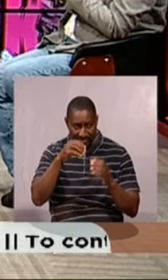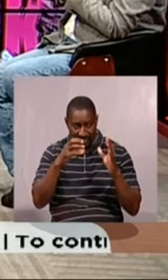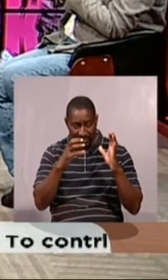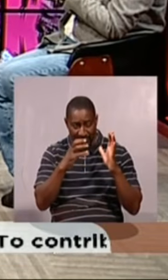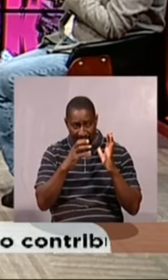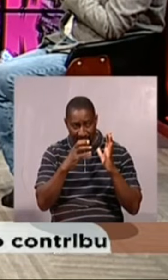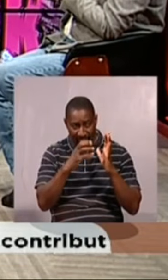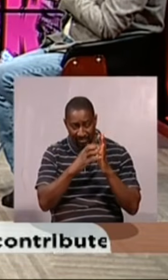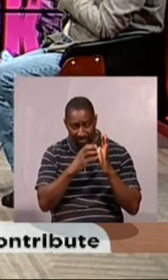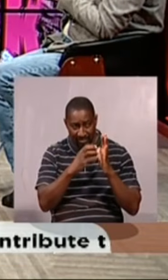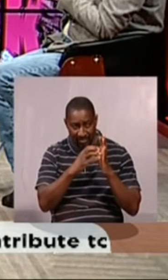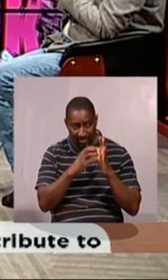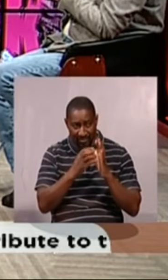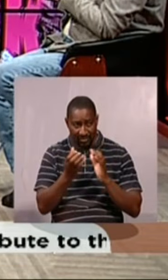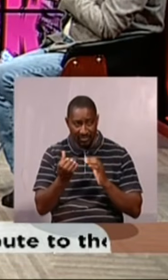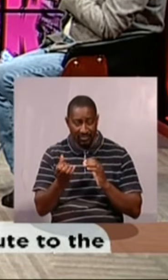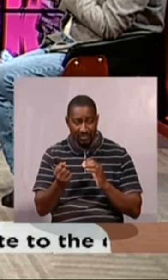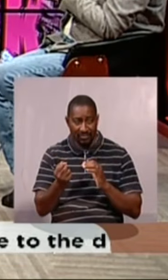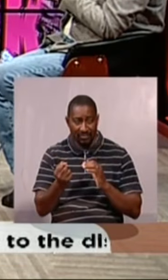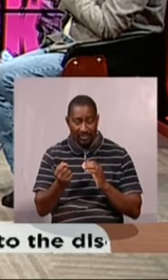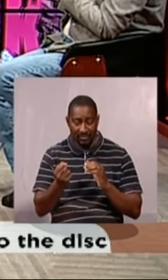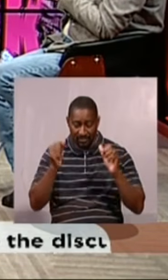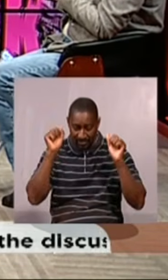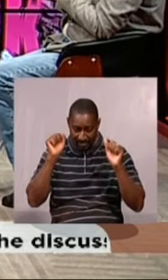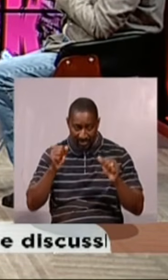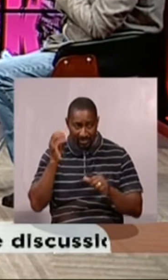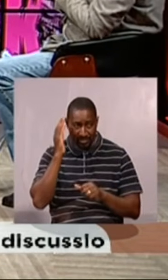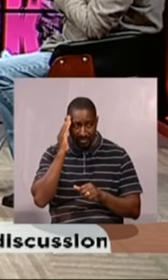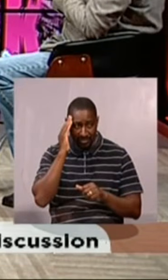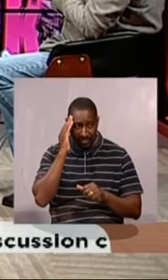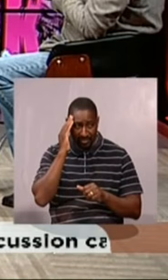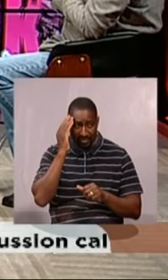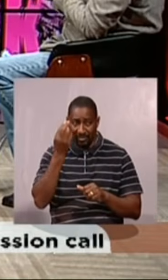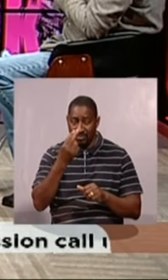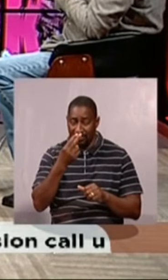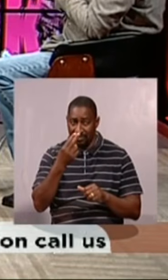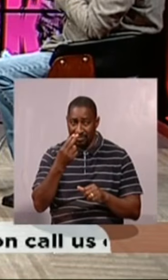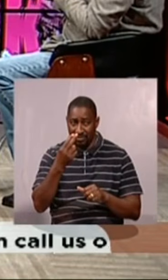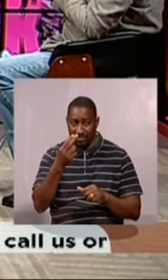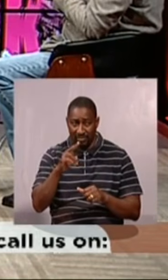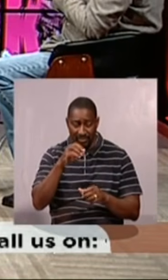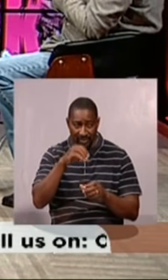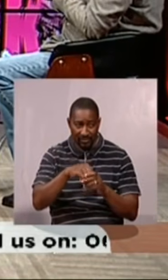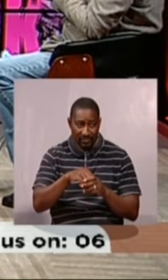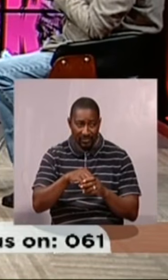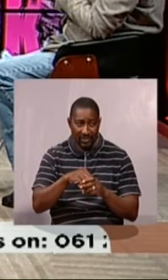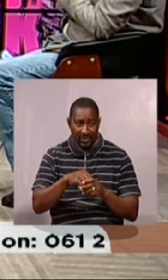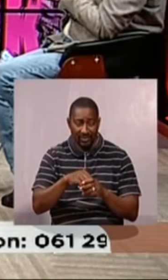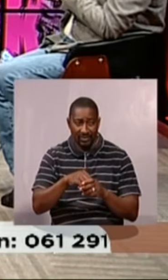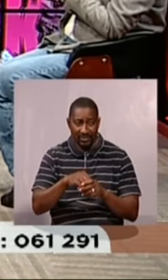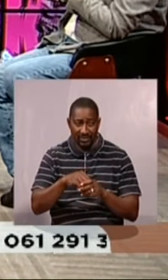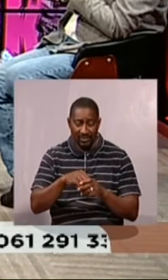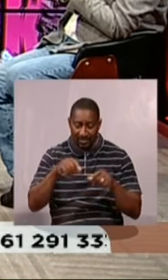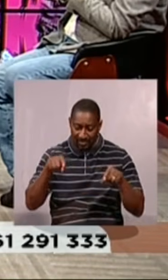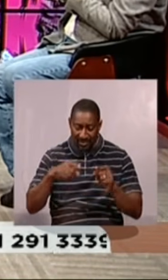to add a separate clause saying parties must make sure they're not involved in online harm, that they educate their supporters